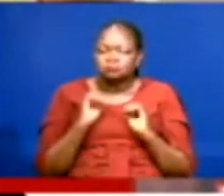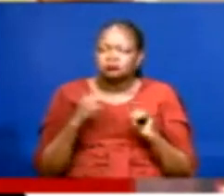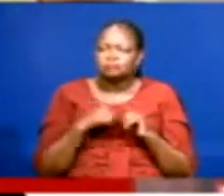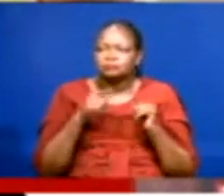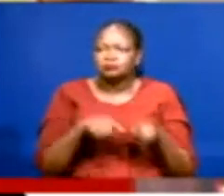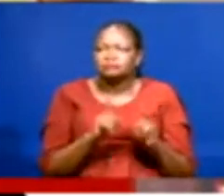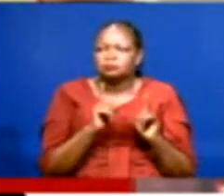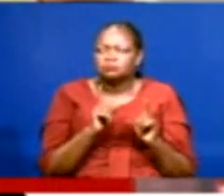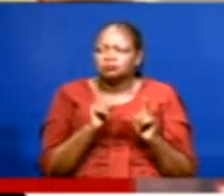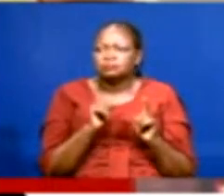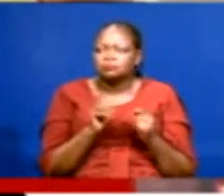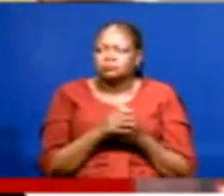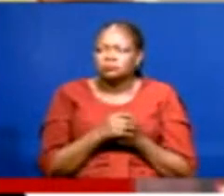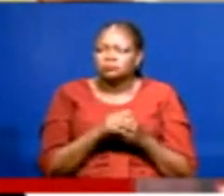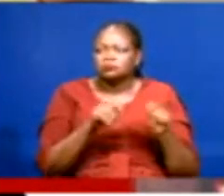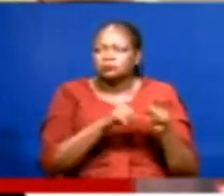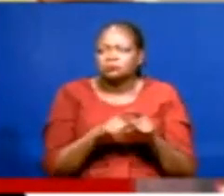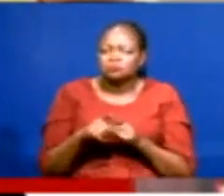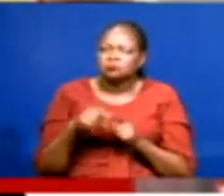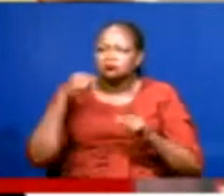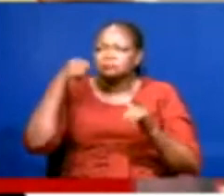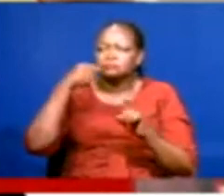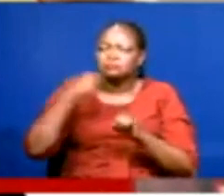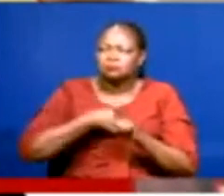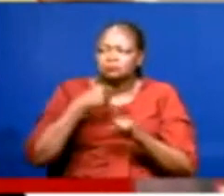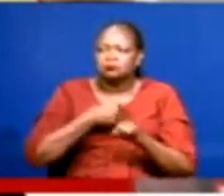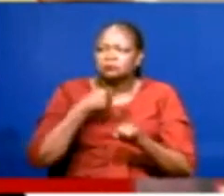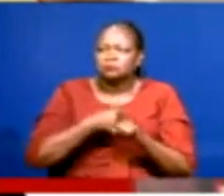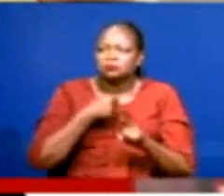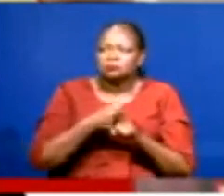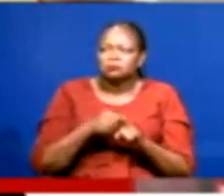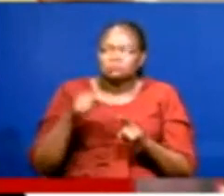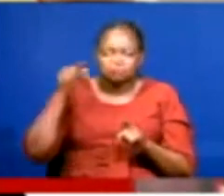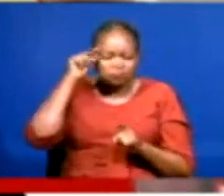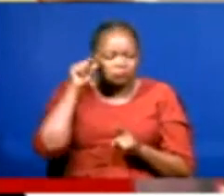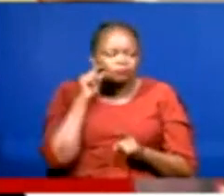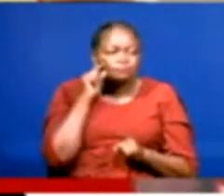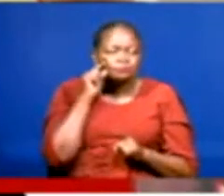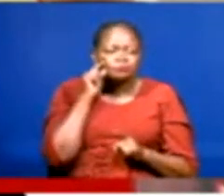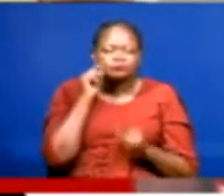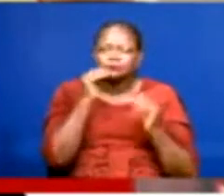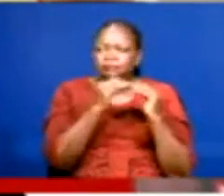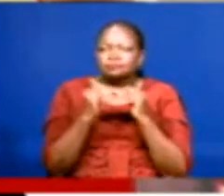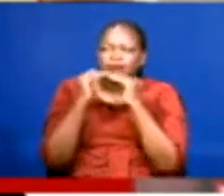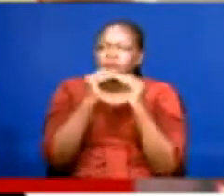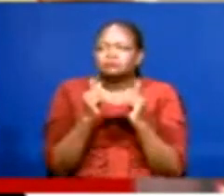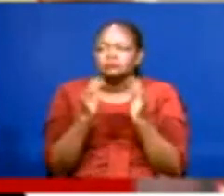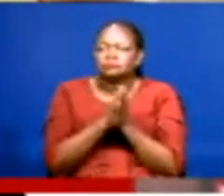yeye as a champion of the gender equality and